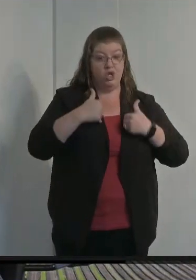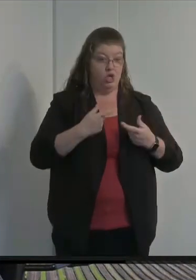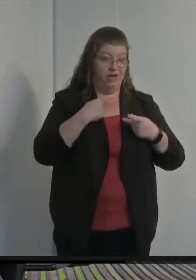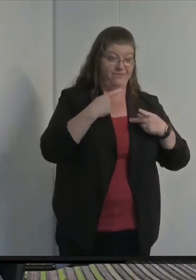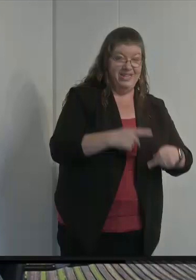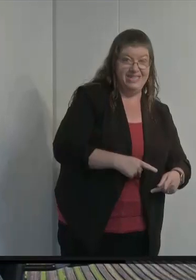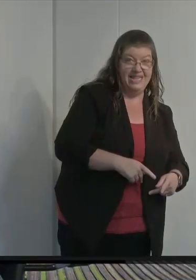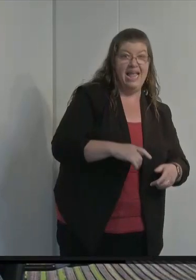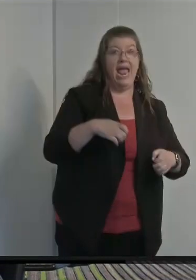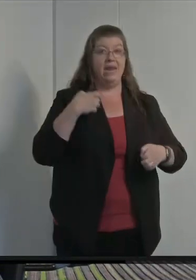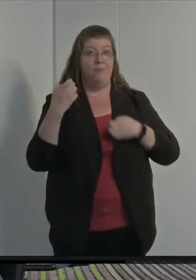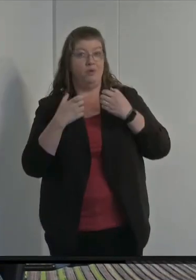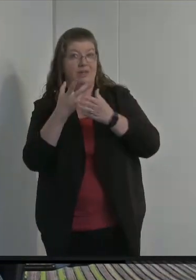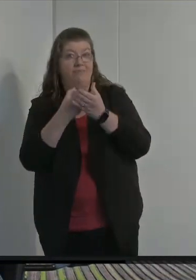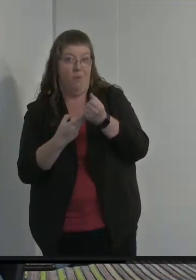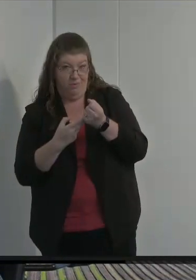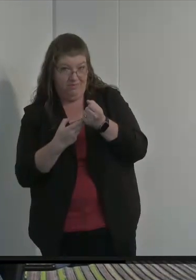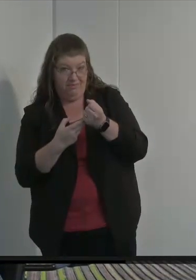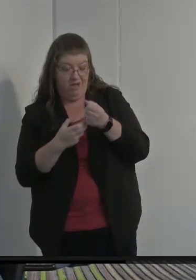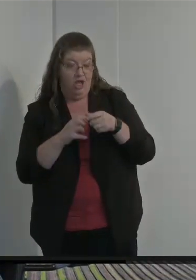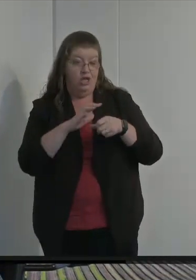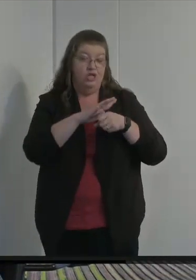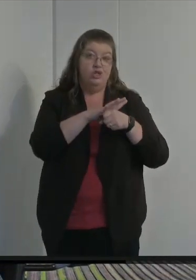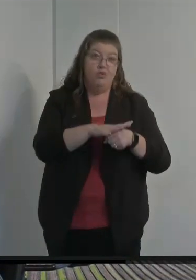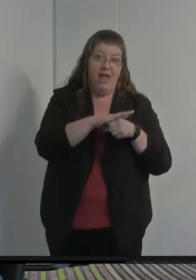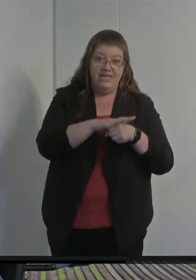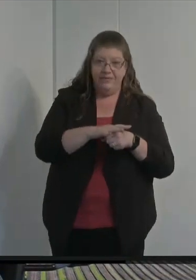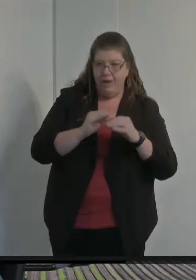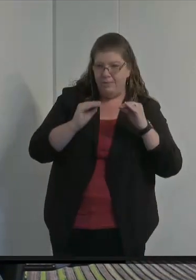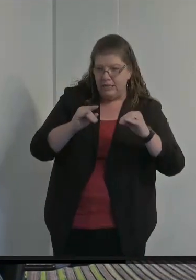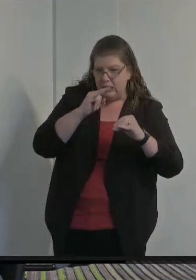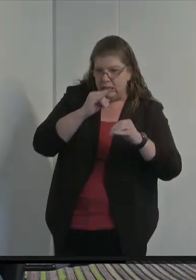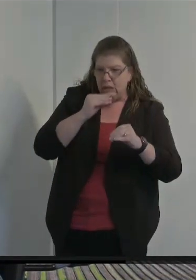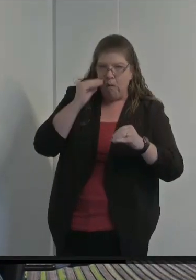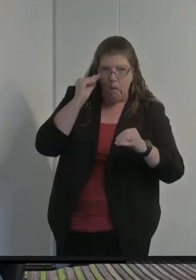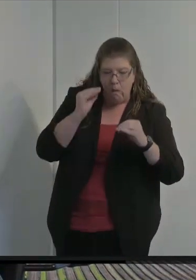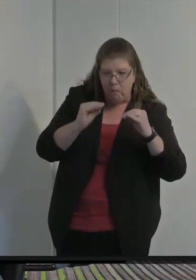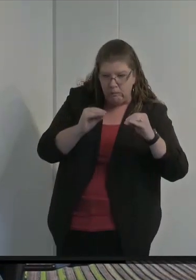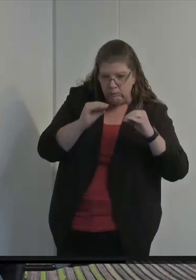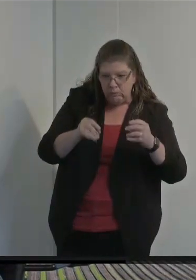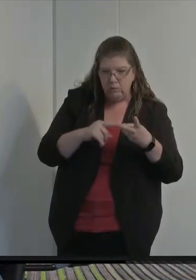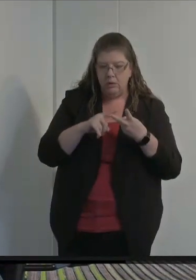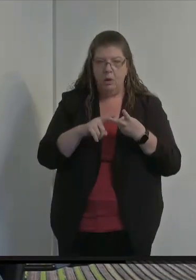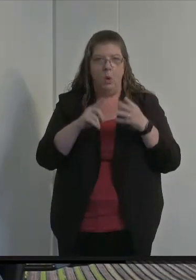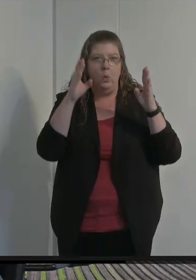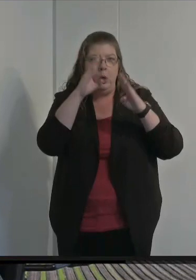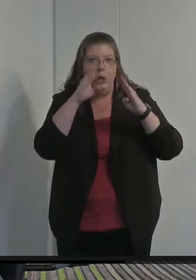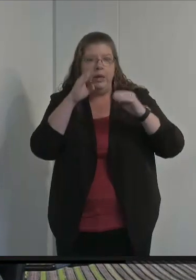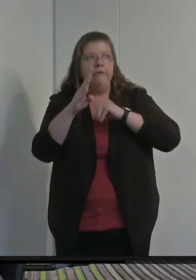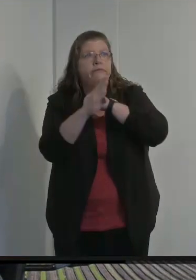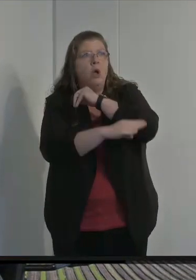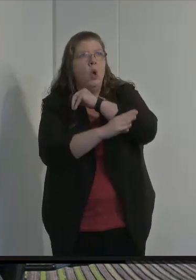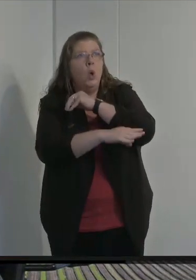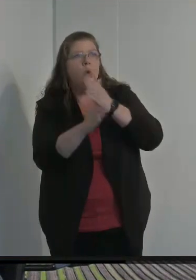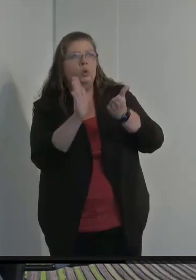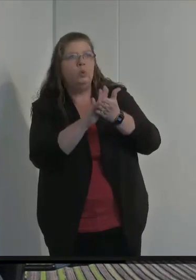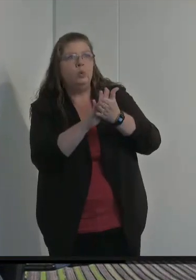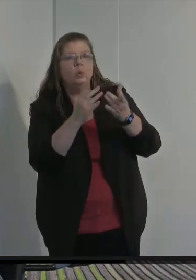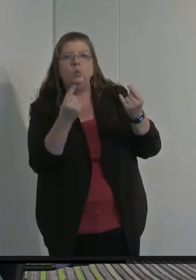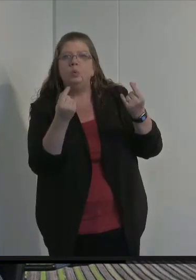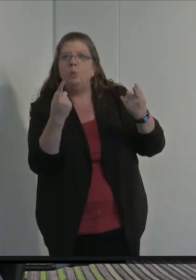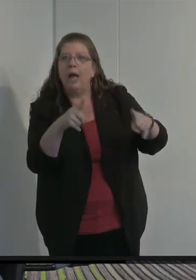physically. Stress from homeschooling kids and the worry of how the fall school year will